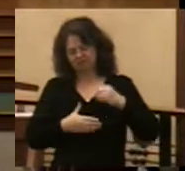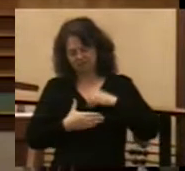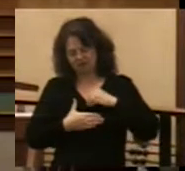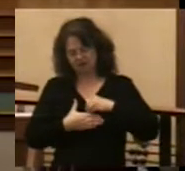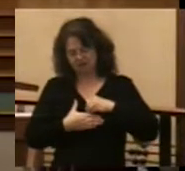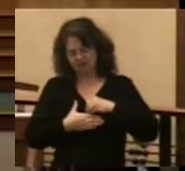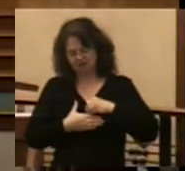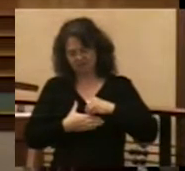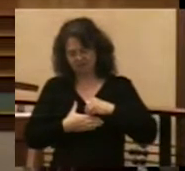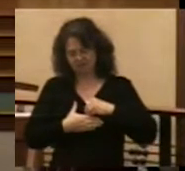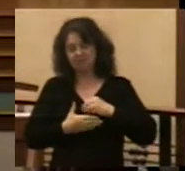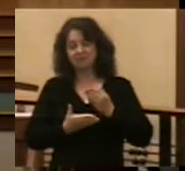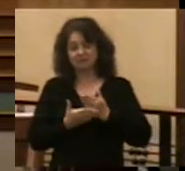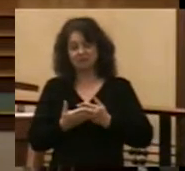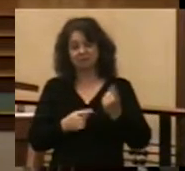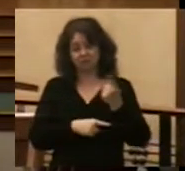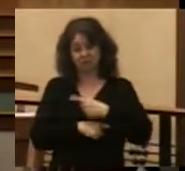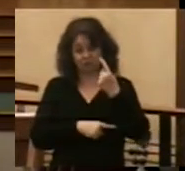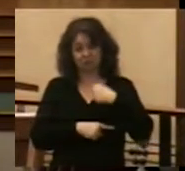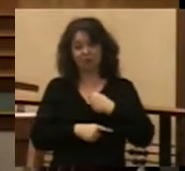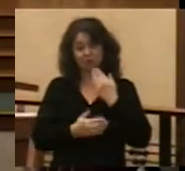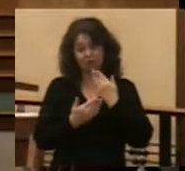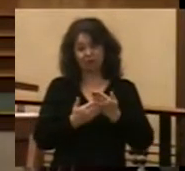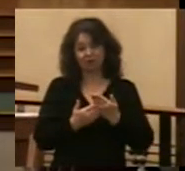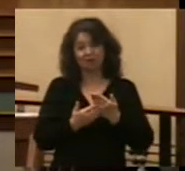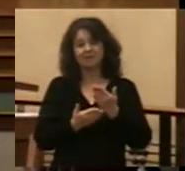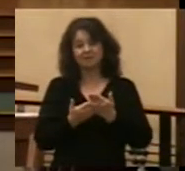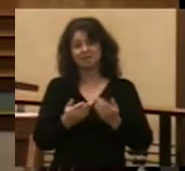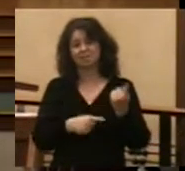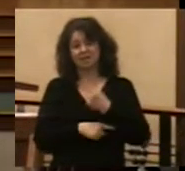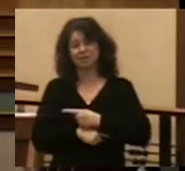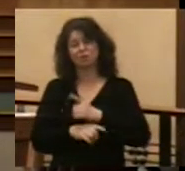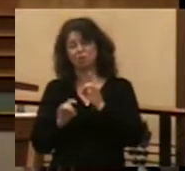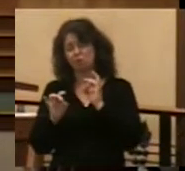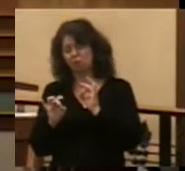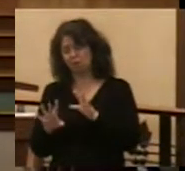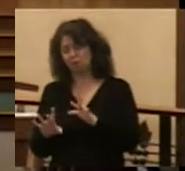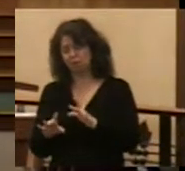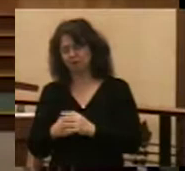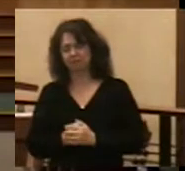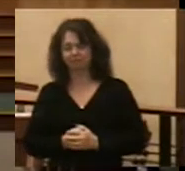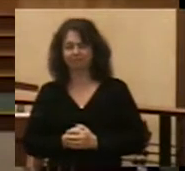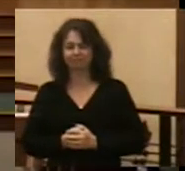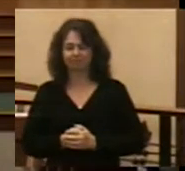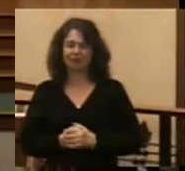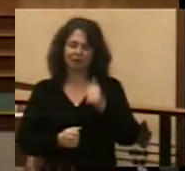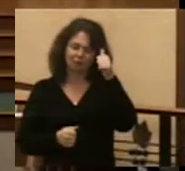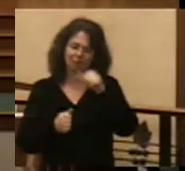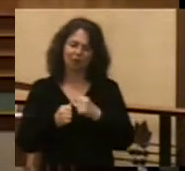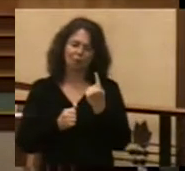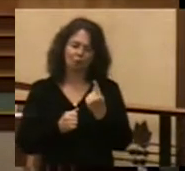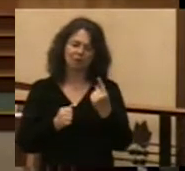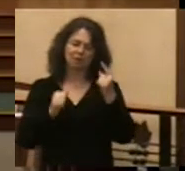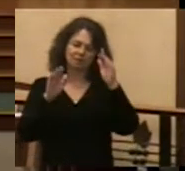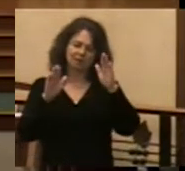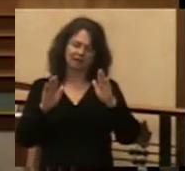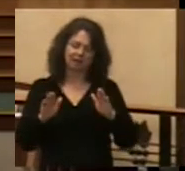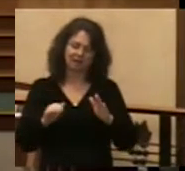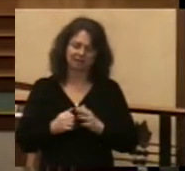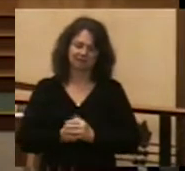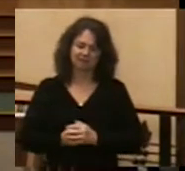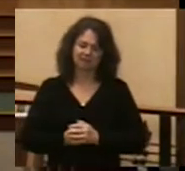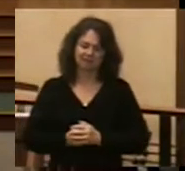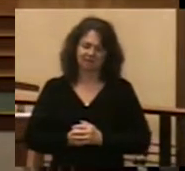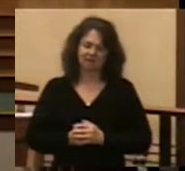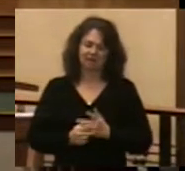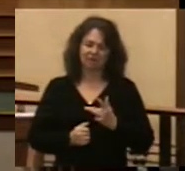very difficult days. And that particular Sunday, as most Sundays are, was a moment of reprieve,